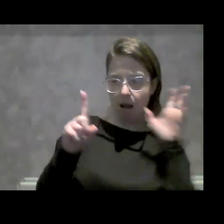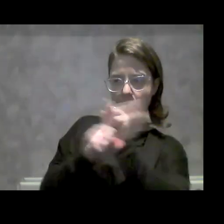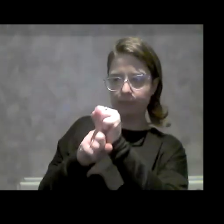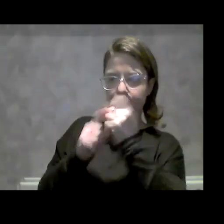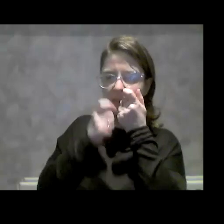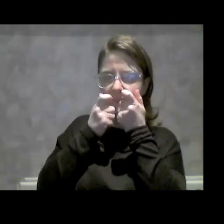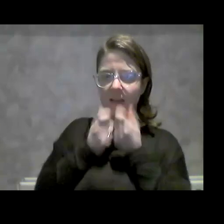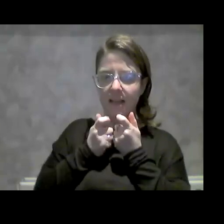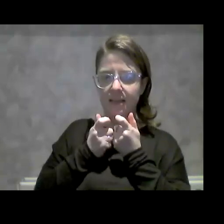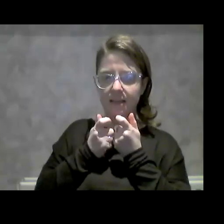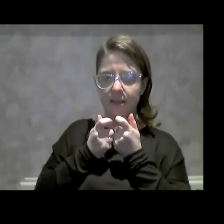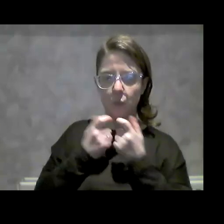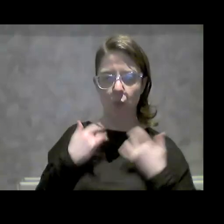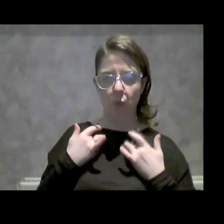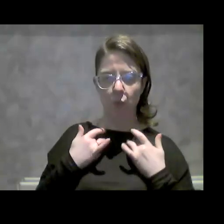fangs.